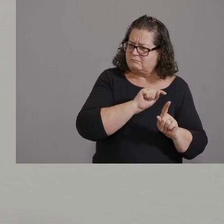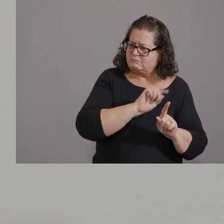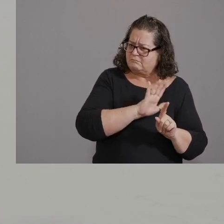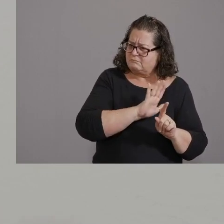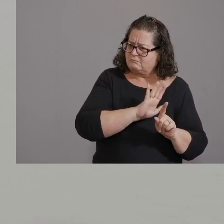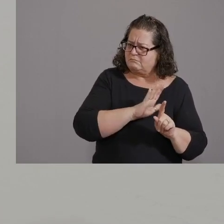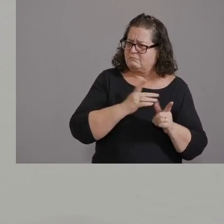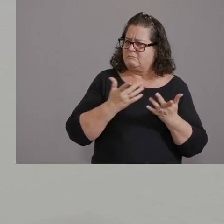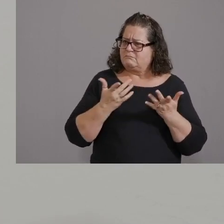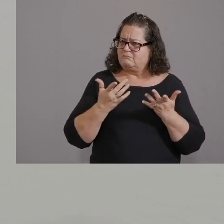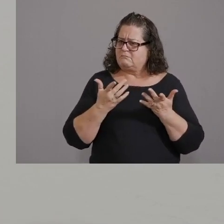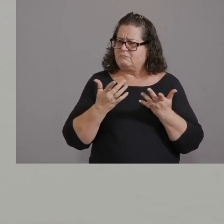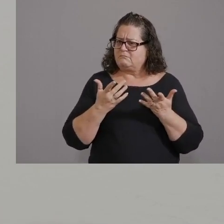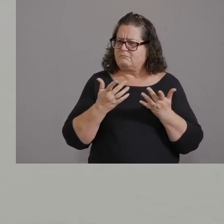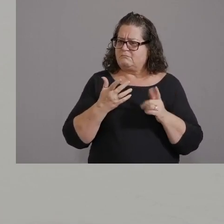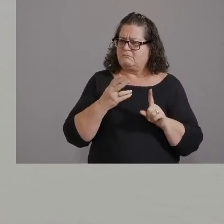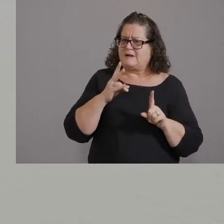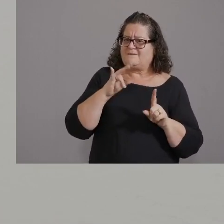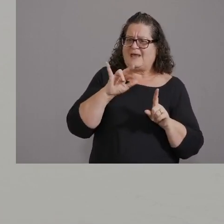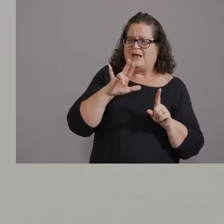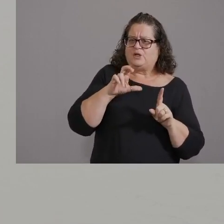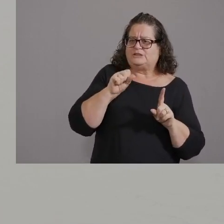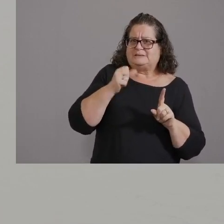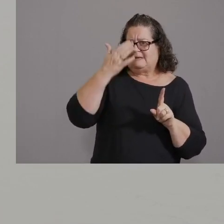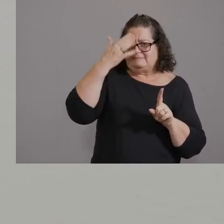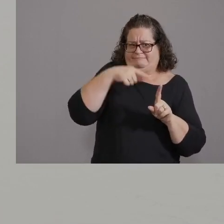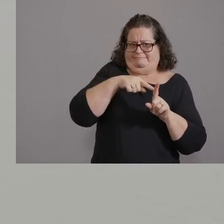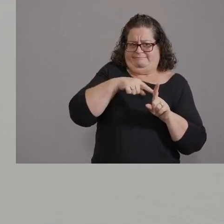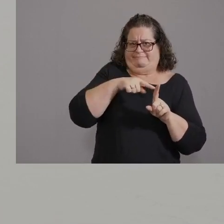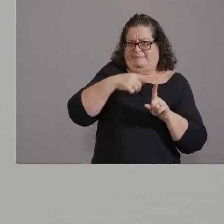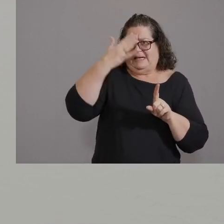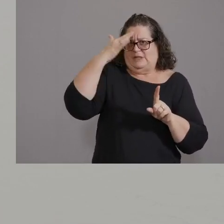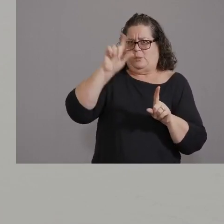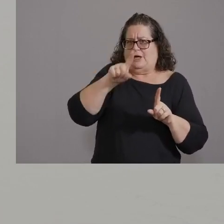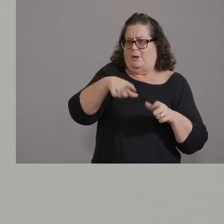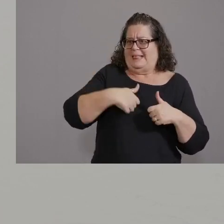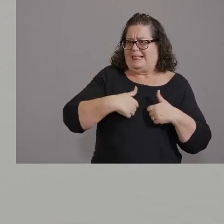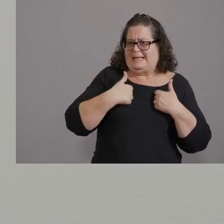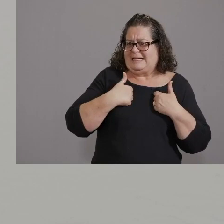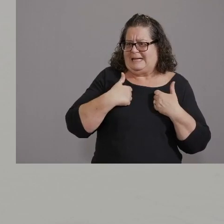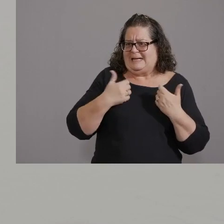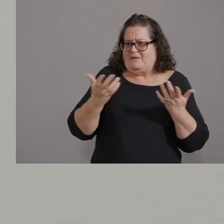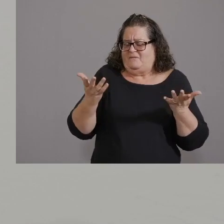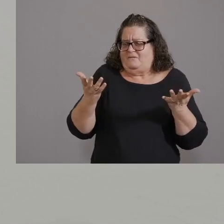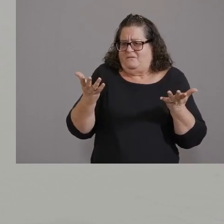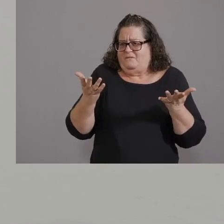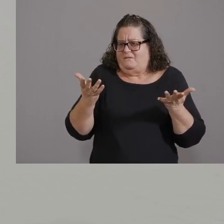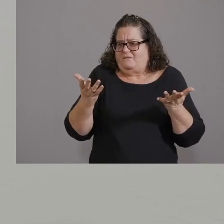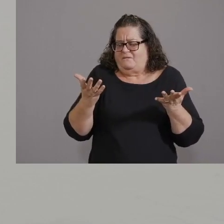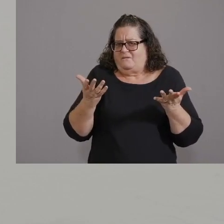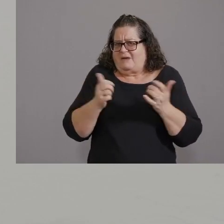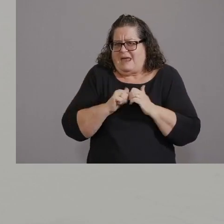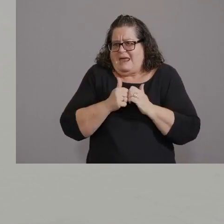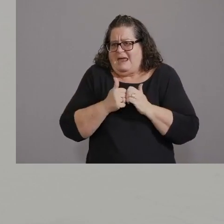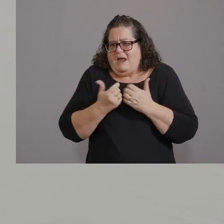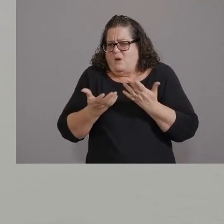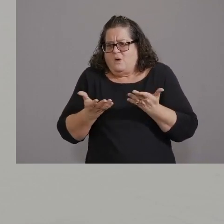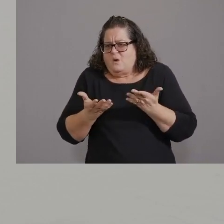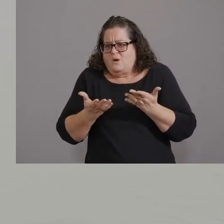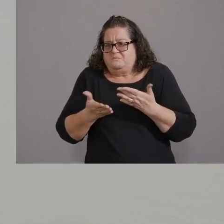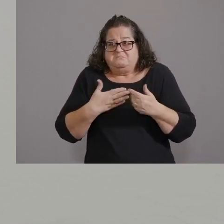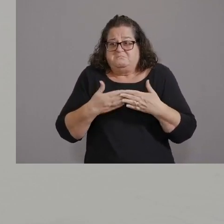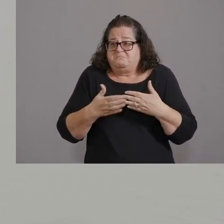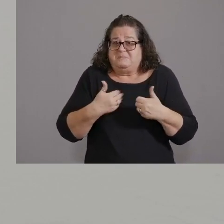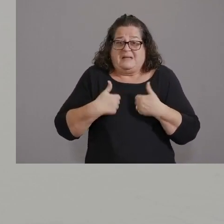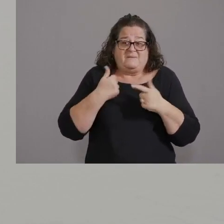virus doesn't know what your state of residency is. And if you're in Arizona, whether or not you're an Arizonan, you're just